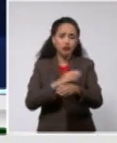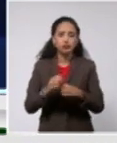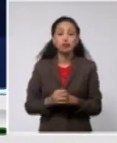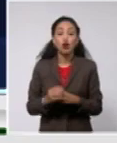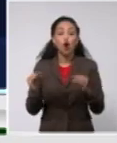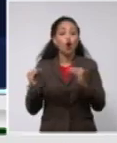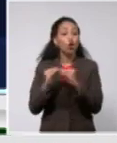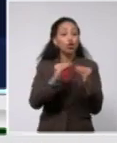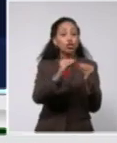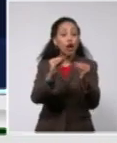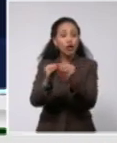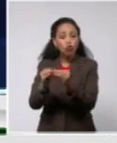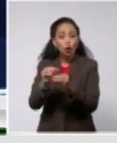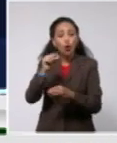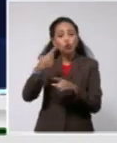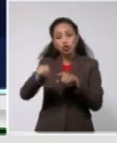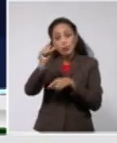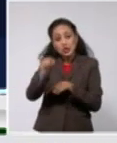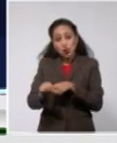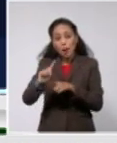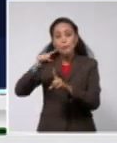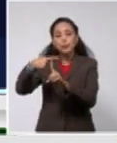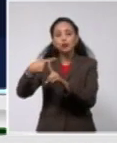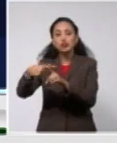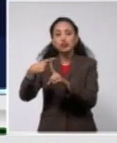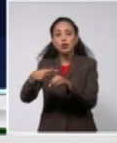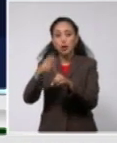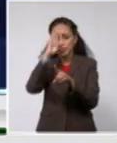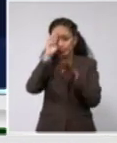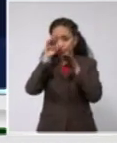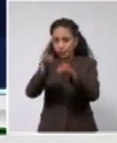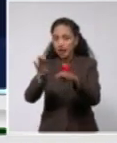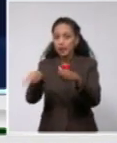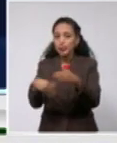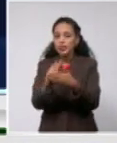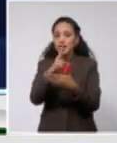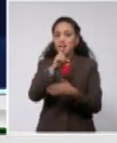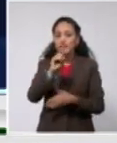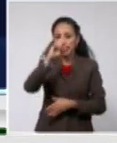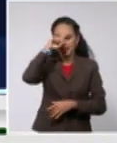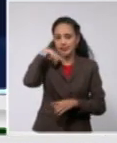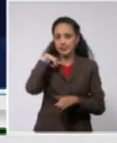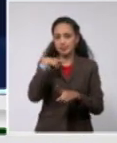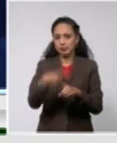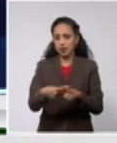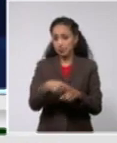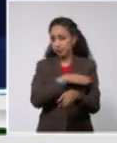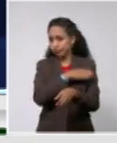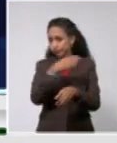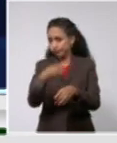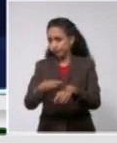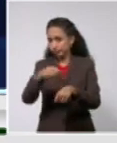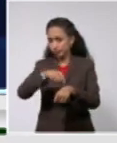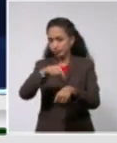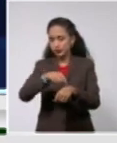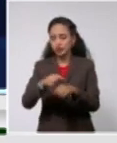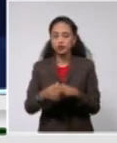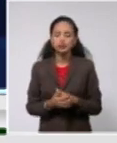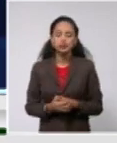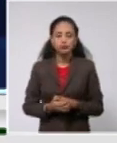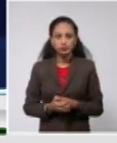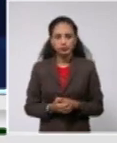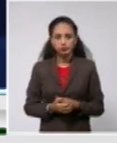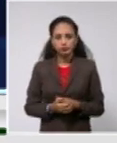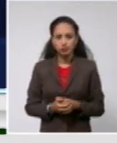20th. She was then transferred to intensive care on September the 22nd. After